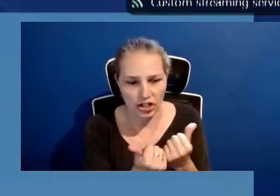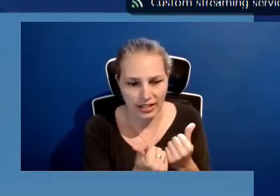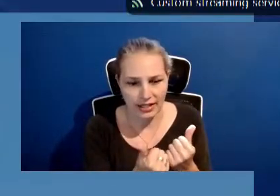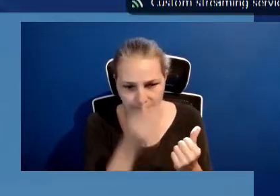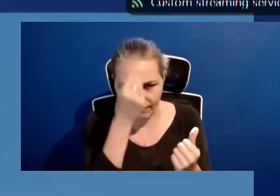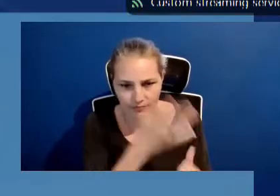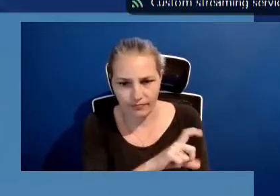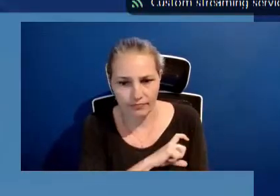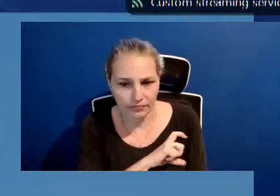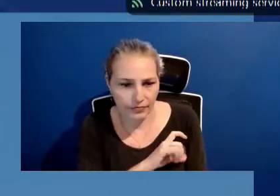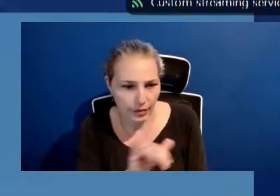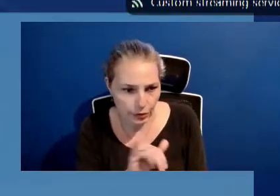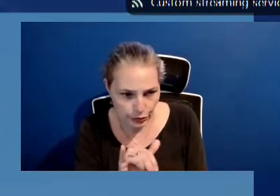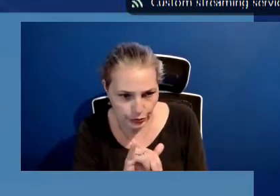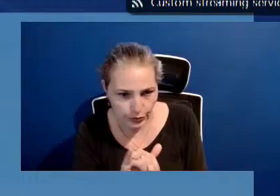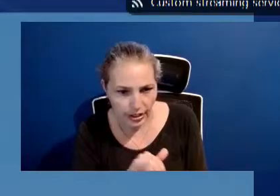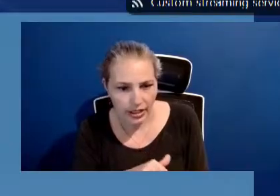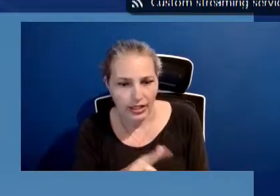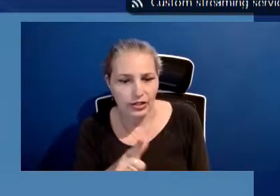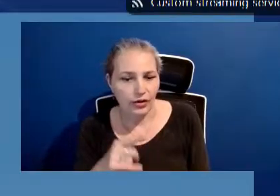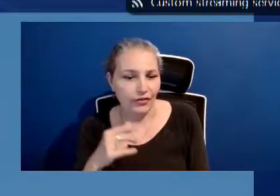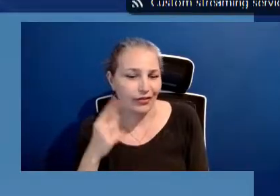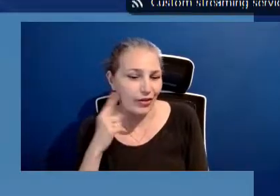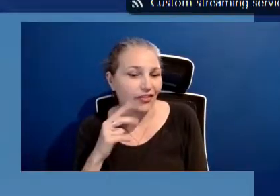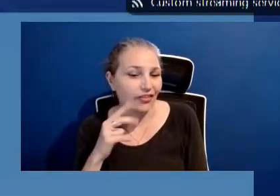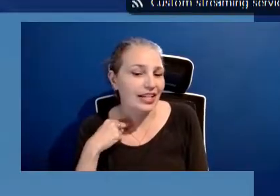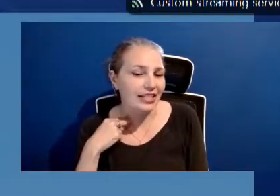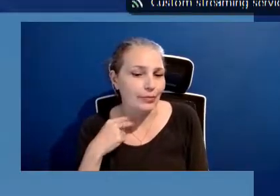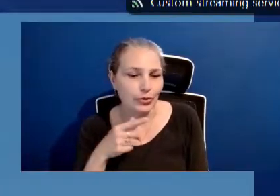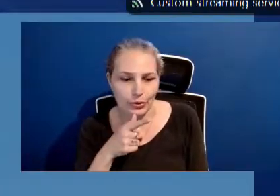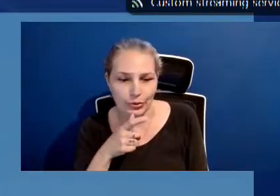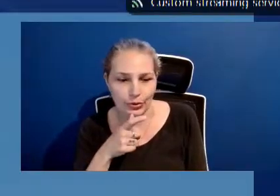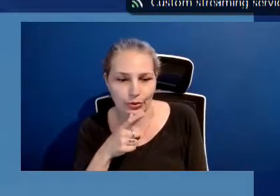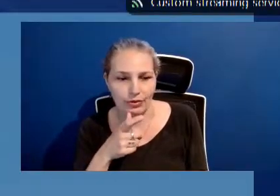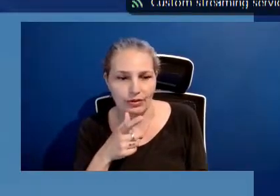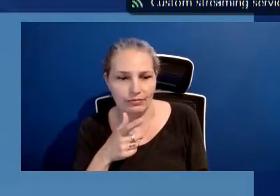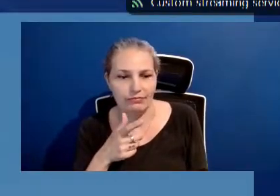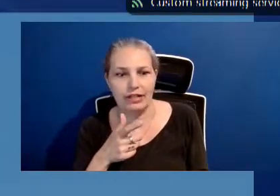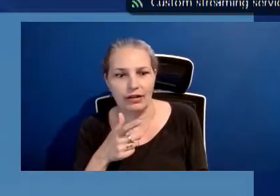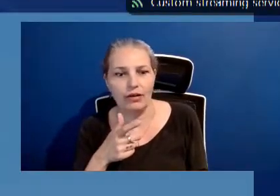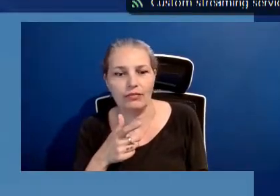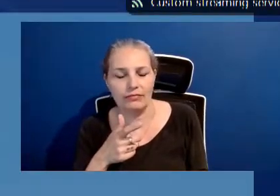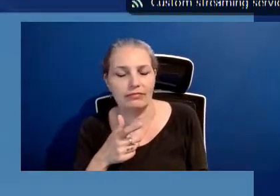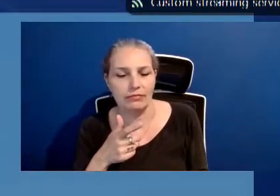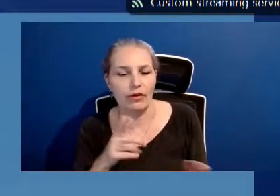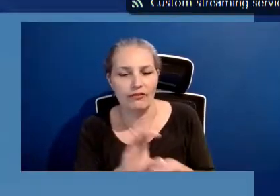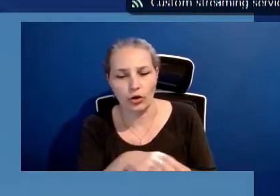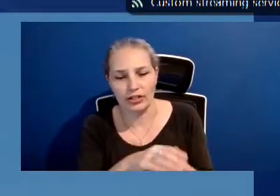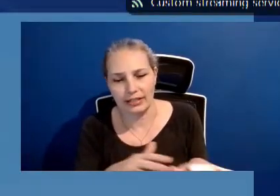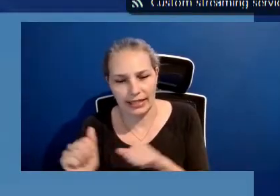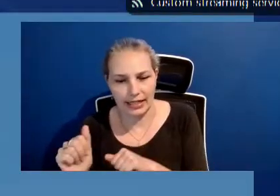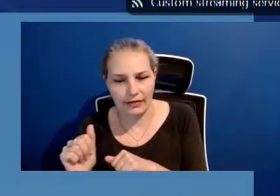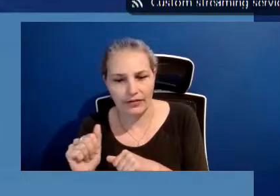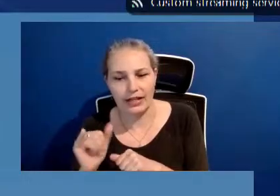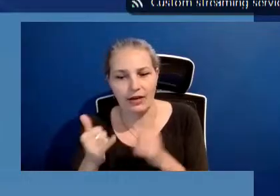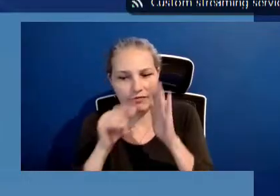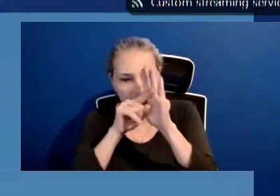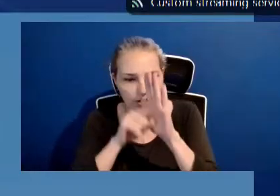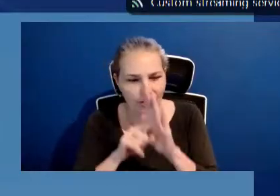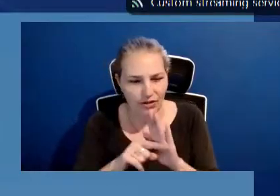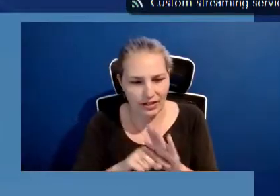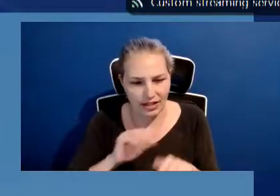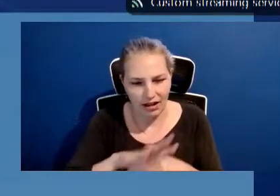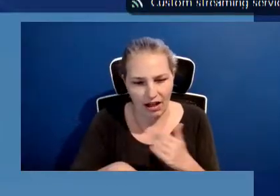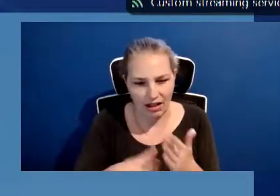is the use of subpoena authority, which allows DCBA investigators to obtain documentation, including pricing